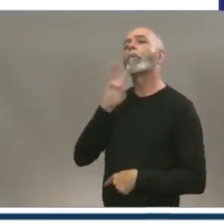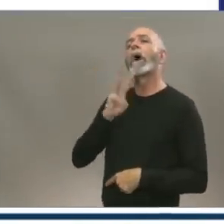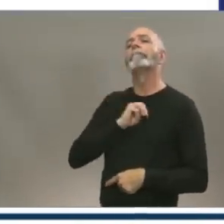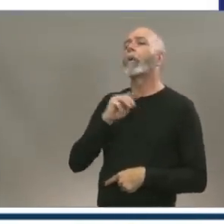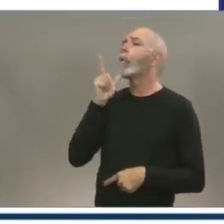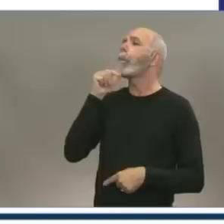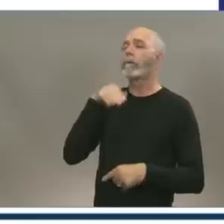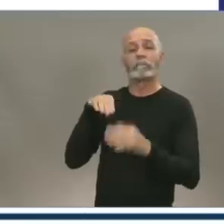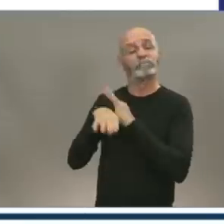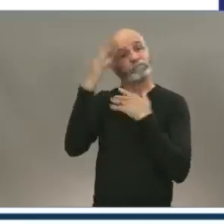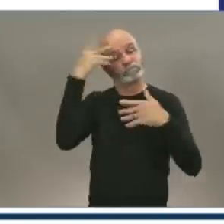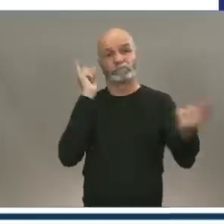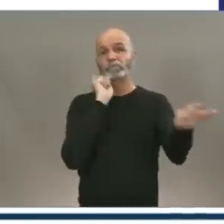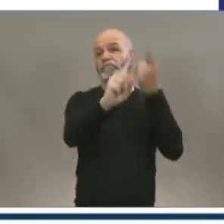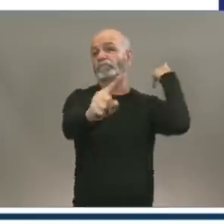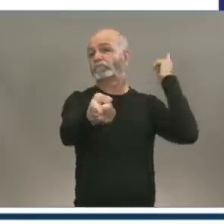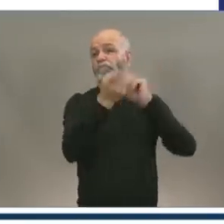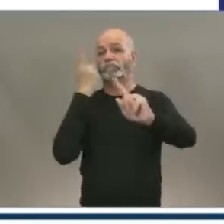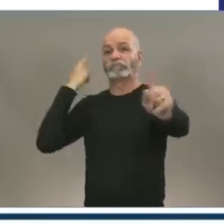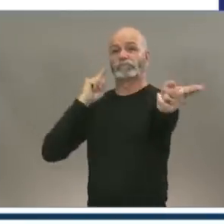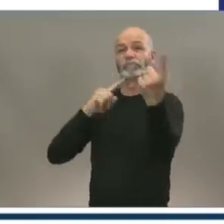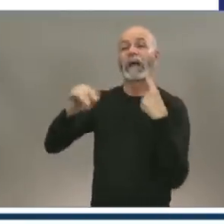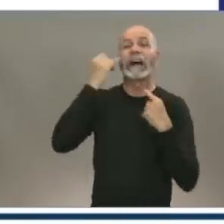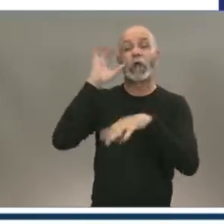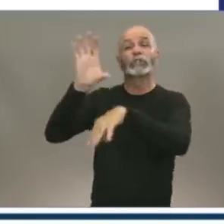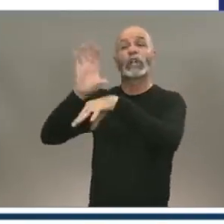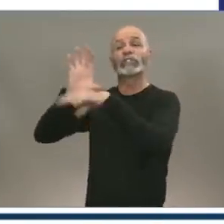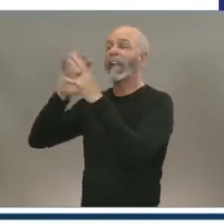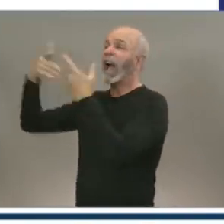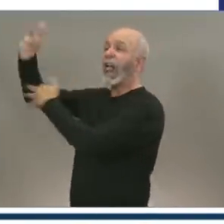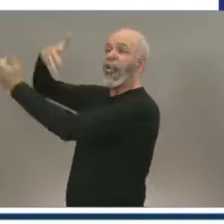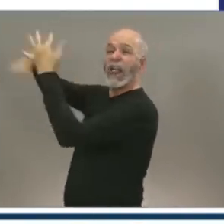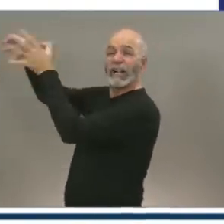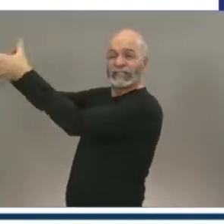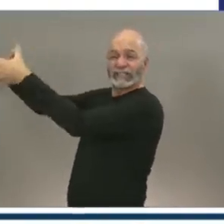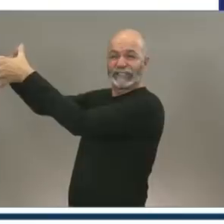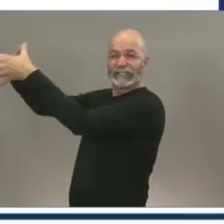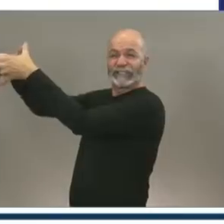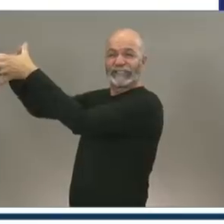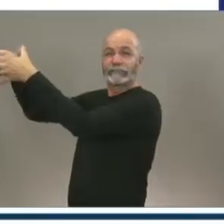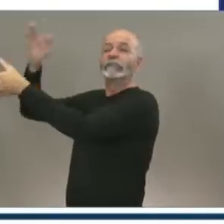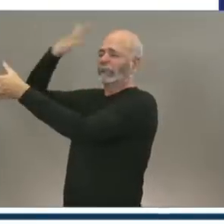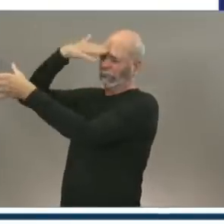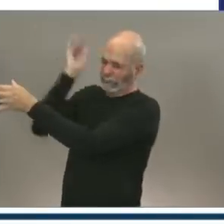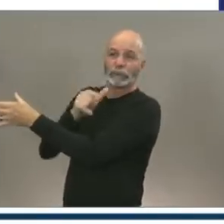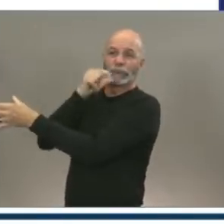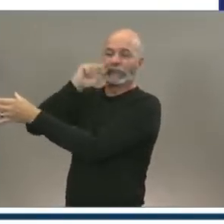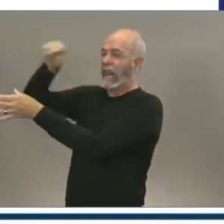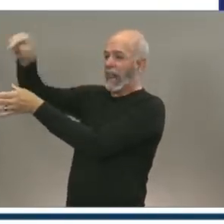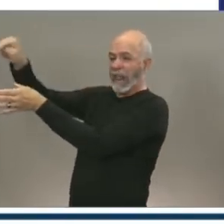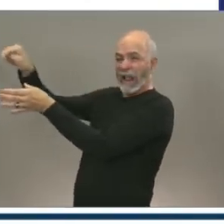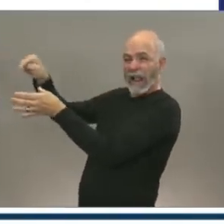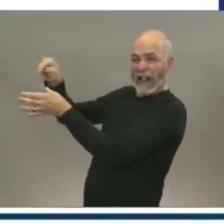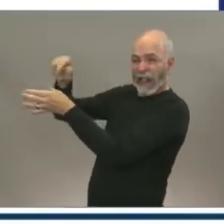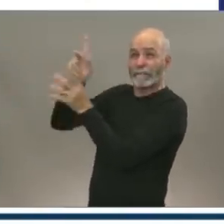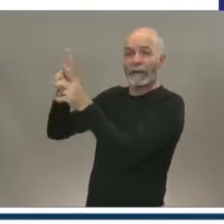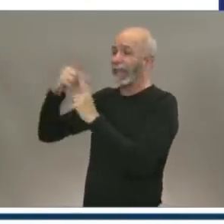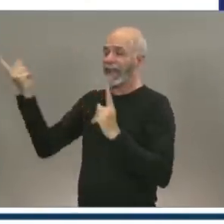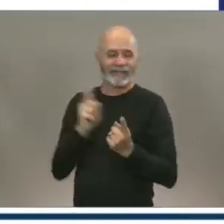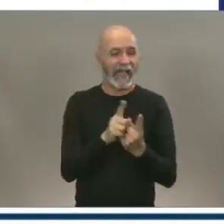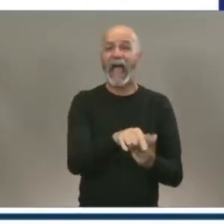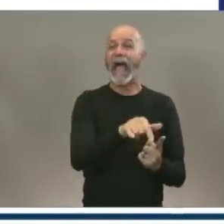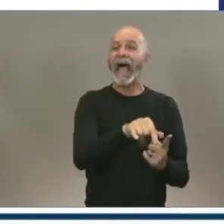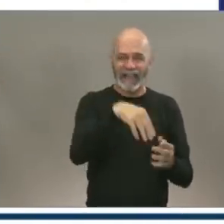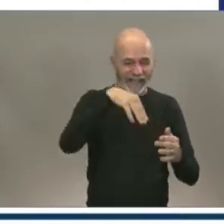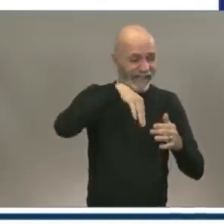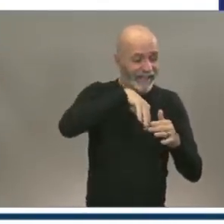all 100 people, you knew, and everyone they had come into contact with, and everyone they had come into contact with. I mean, you're the ones who've been telling